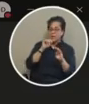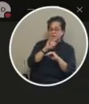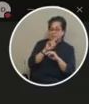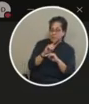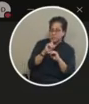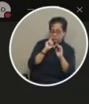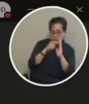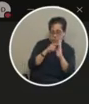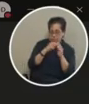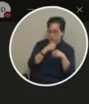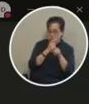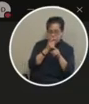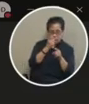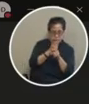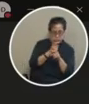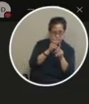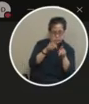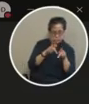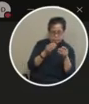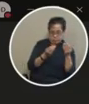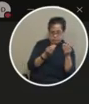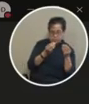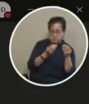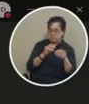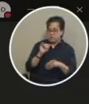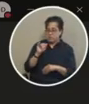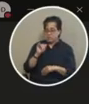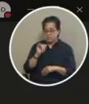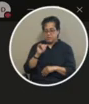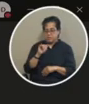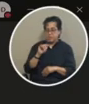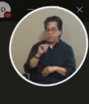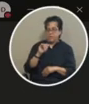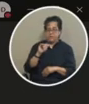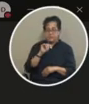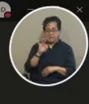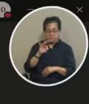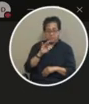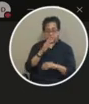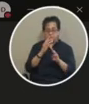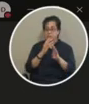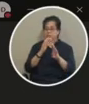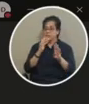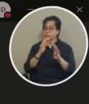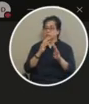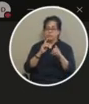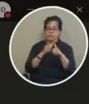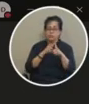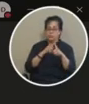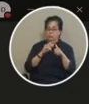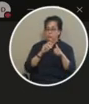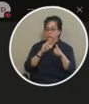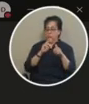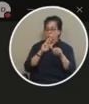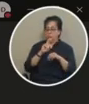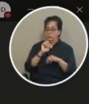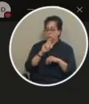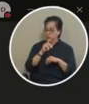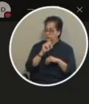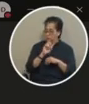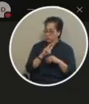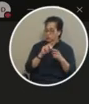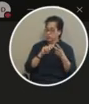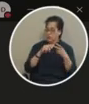sure we're giving the test to the right person. And if they don't have identification? If they're in the line, they're either first responder or healthcare